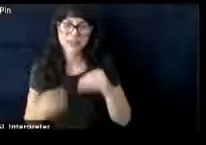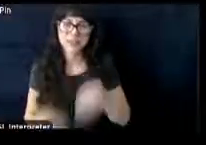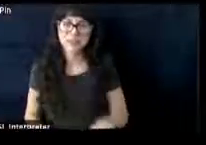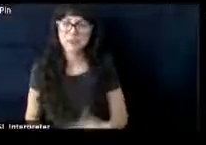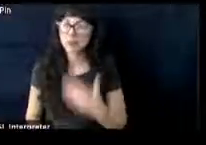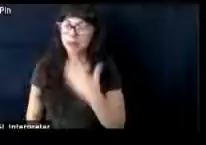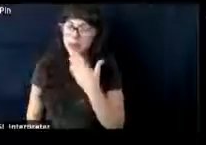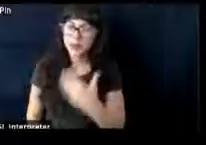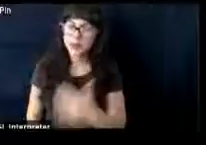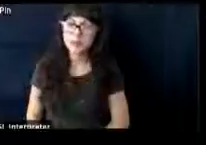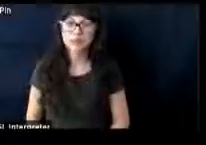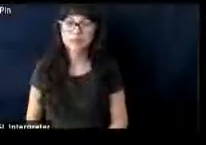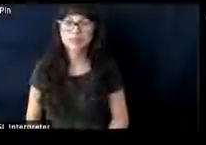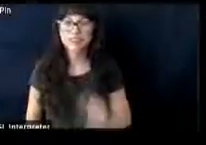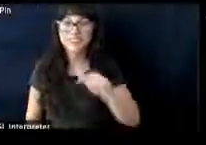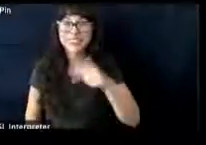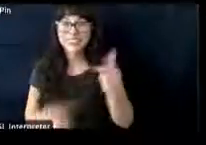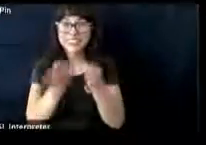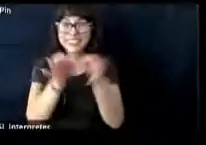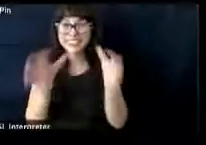Thank you very much.